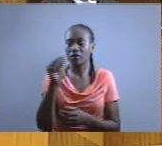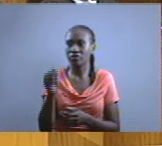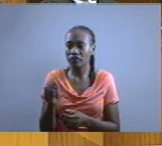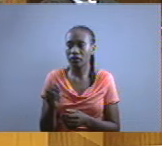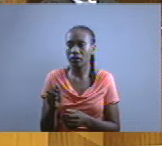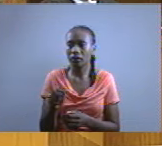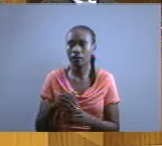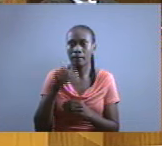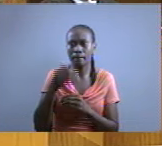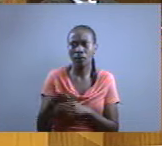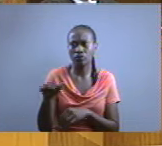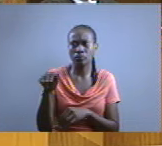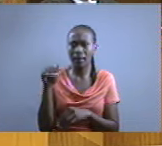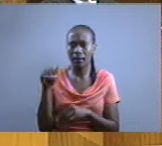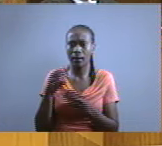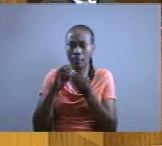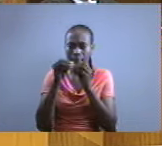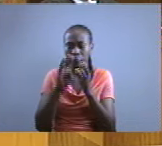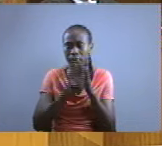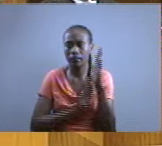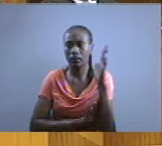Postbank Limited Amendment Bill.